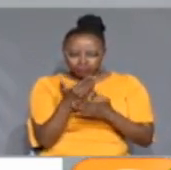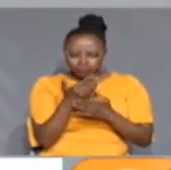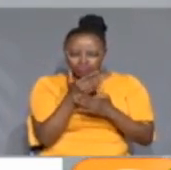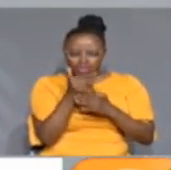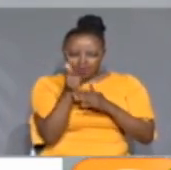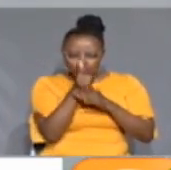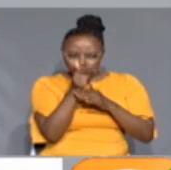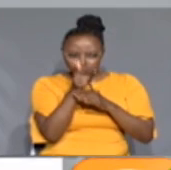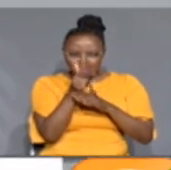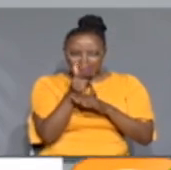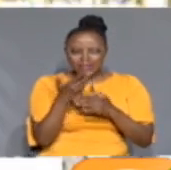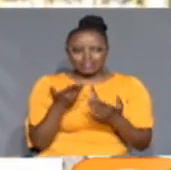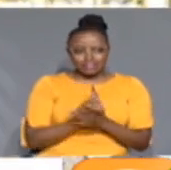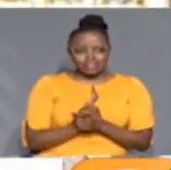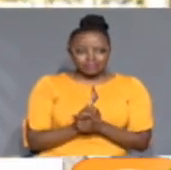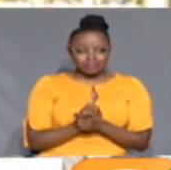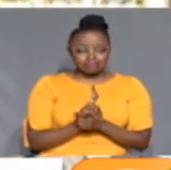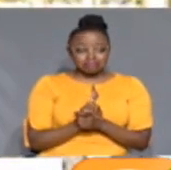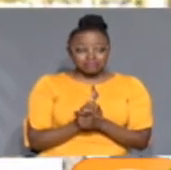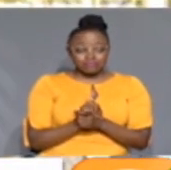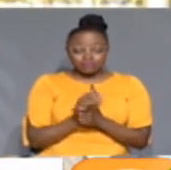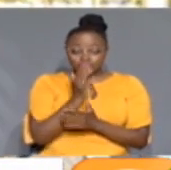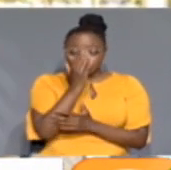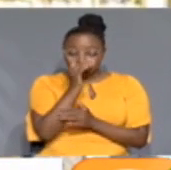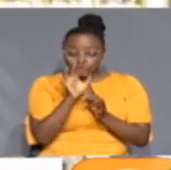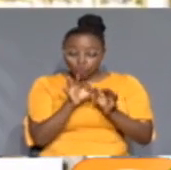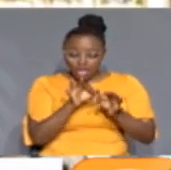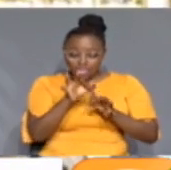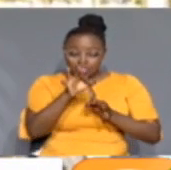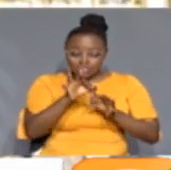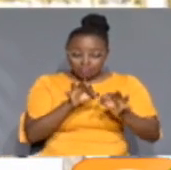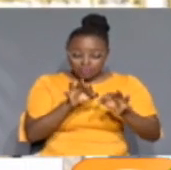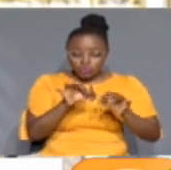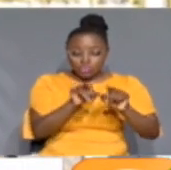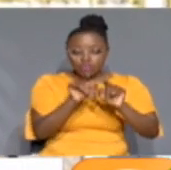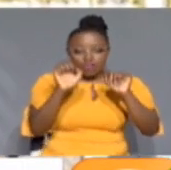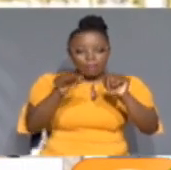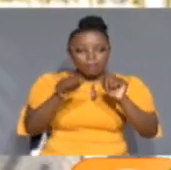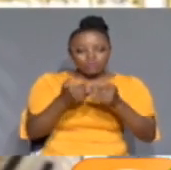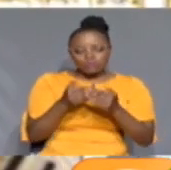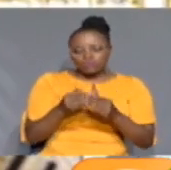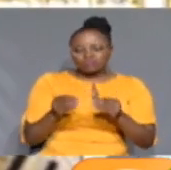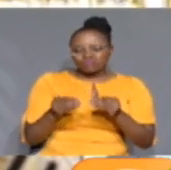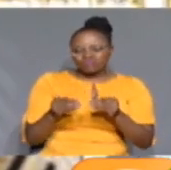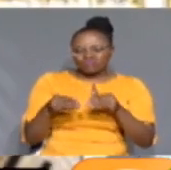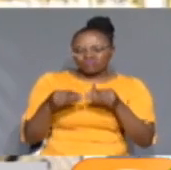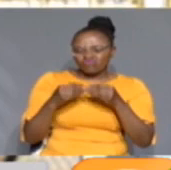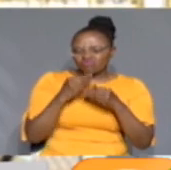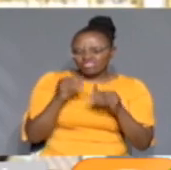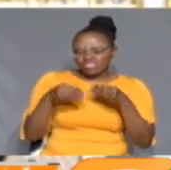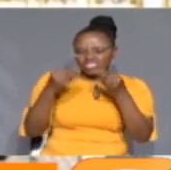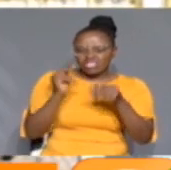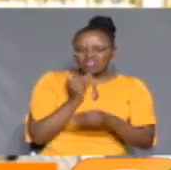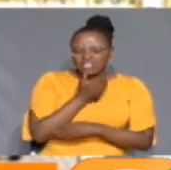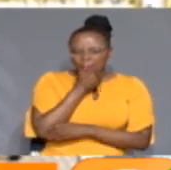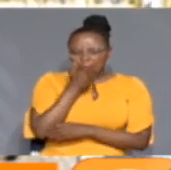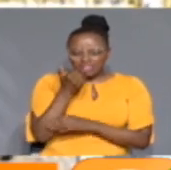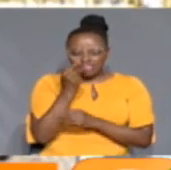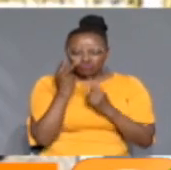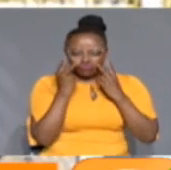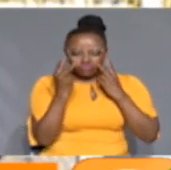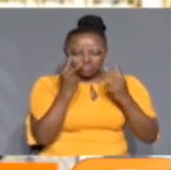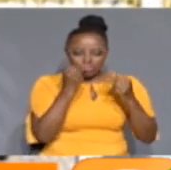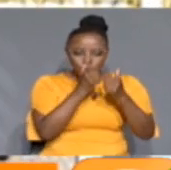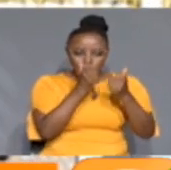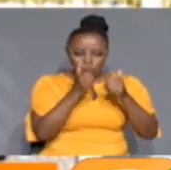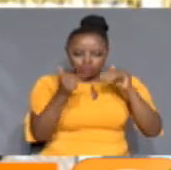remote operated cameras. To our estimation, they'll be able to give us a better resolution of the bottom, so that